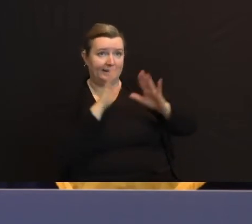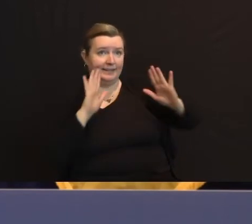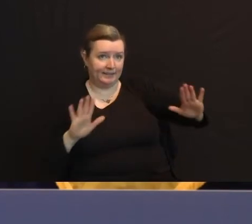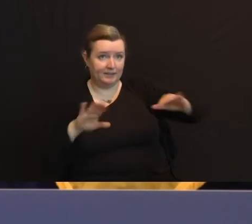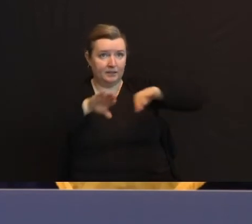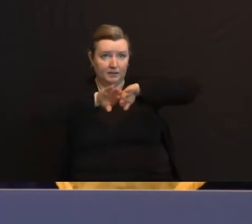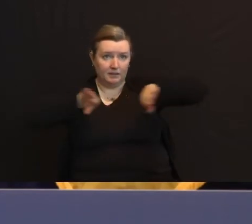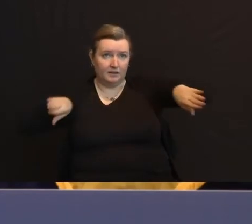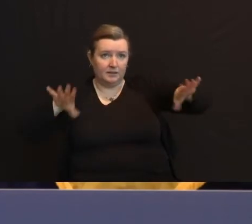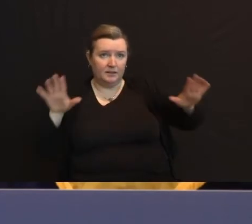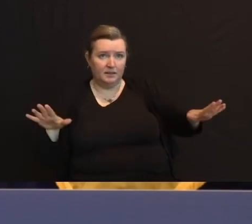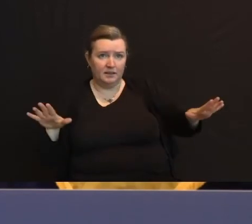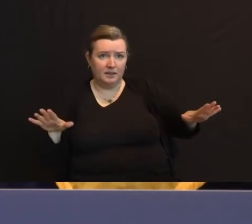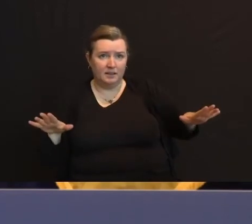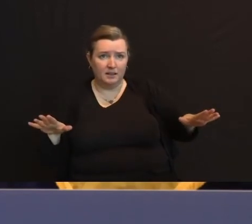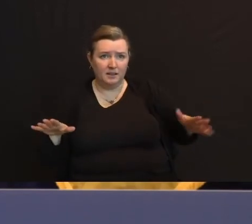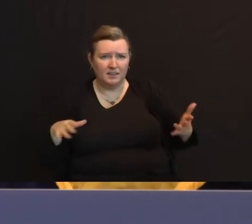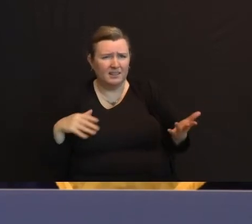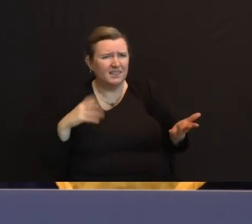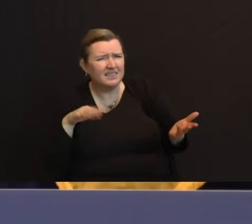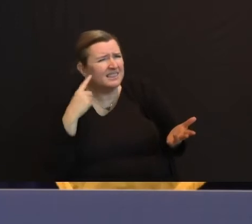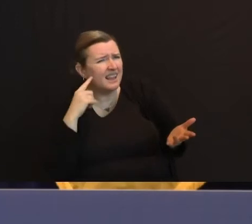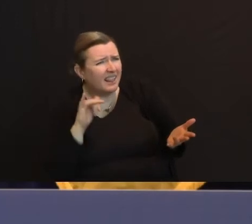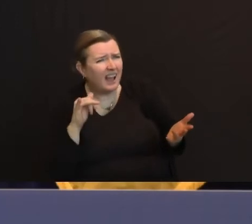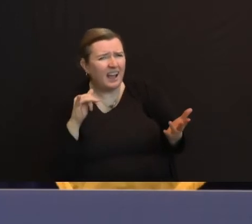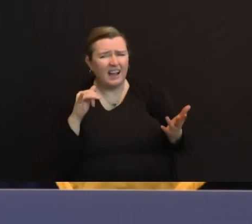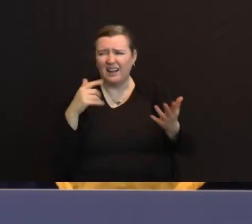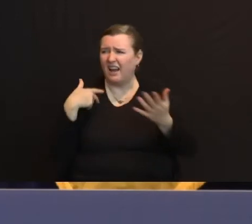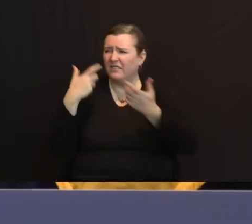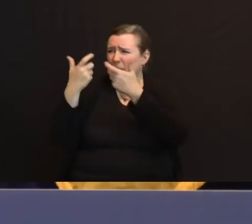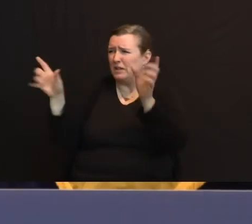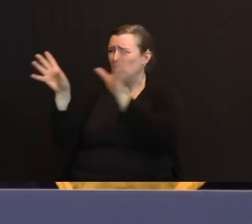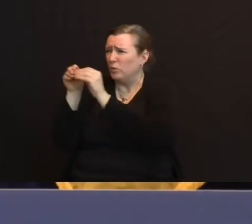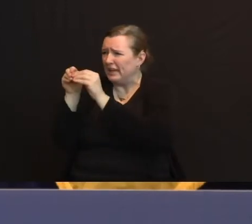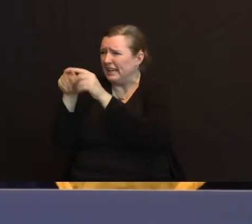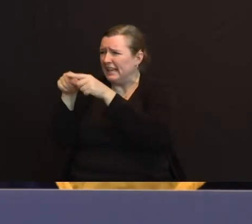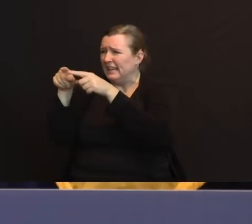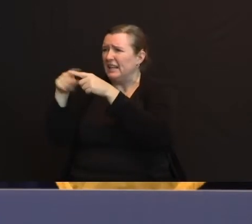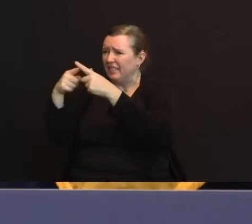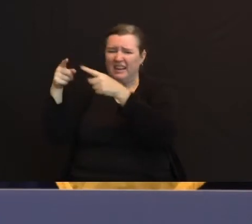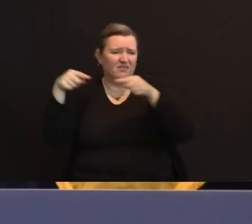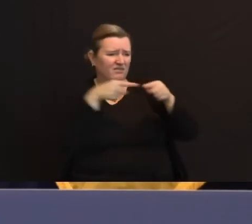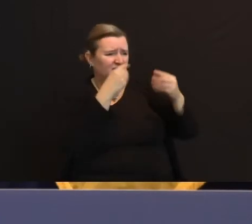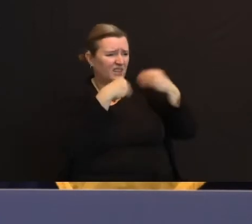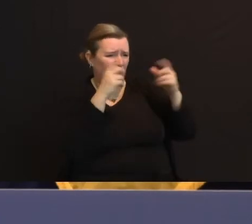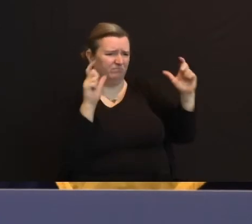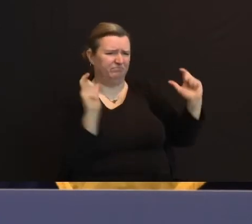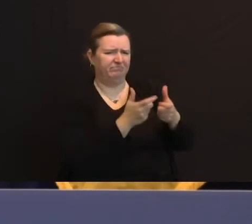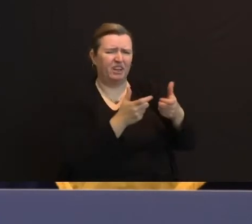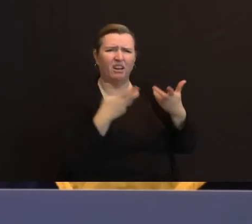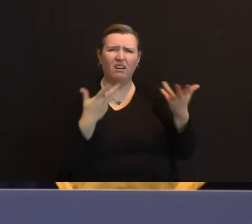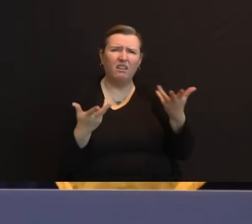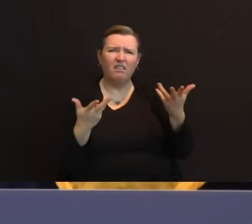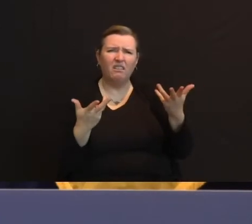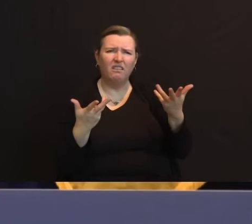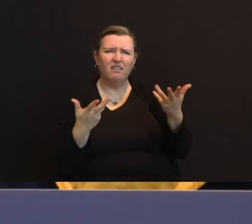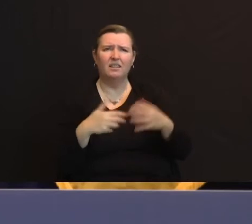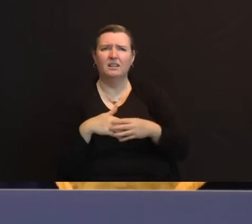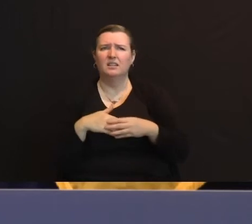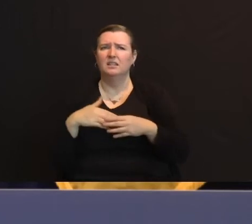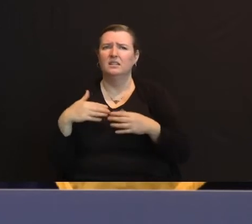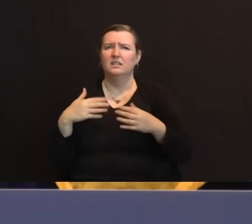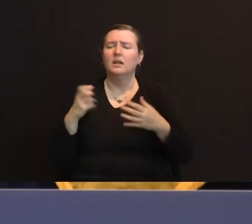big wedding but a small reception depending on the venue. Thanks. Thank you. I'm going to ask Paramel to jump in on the last